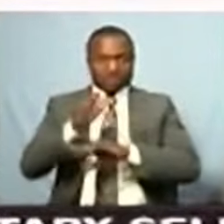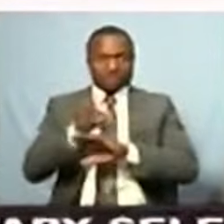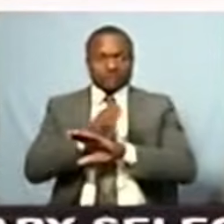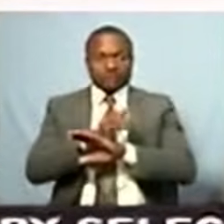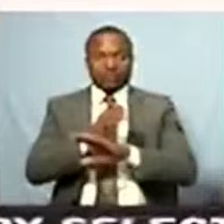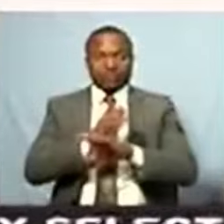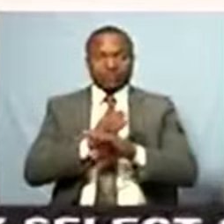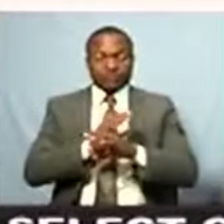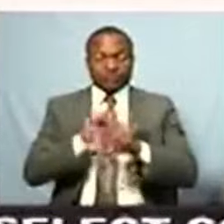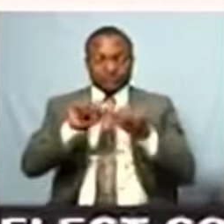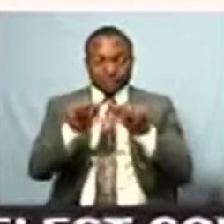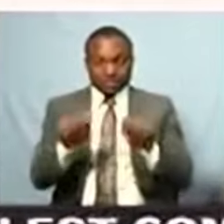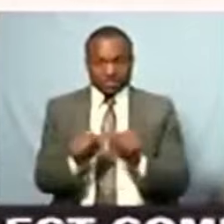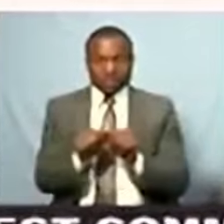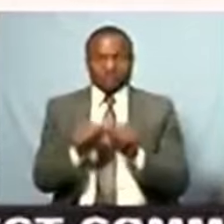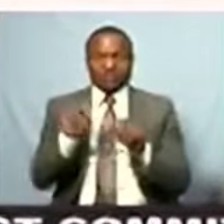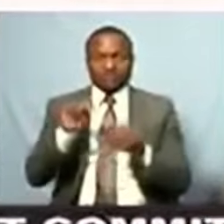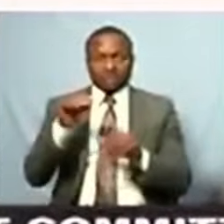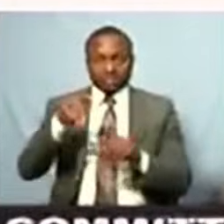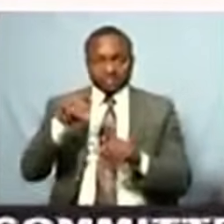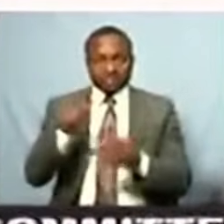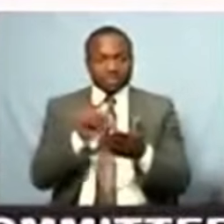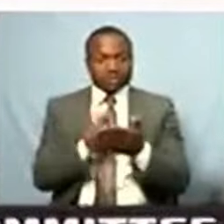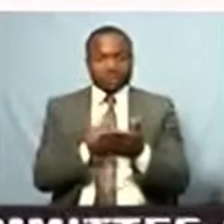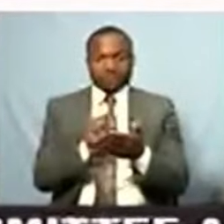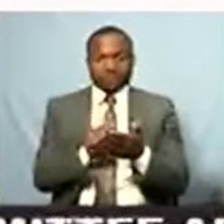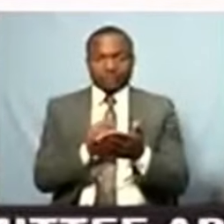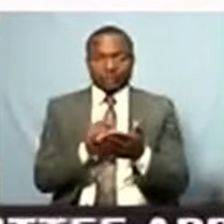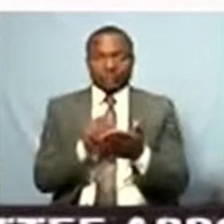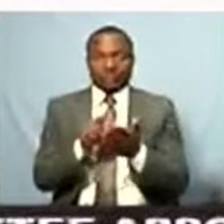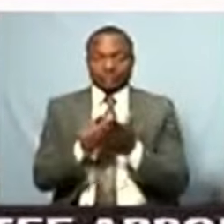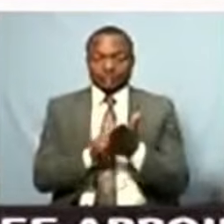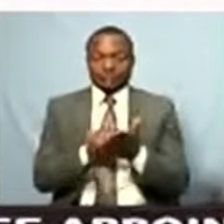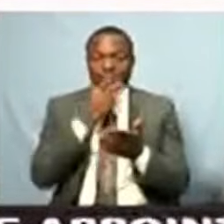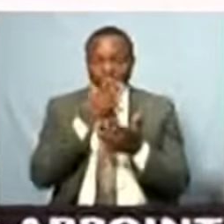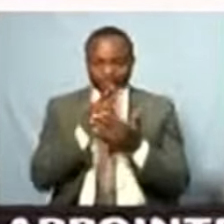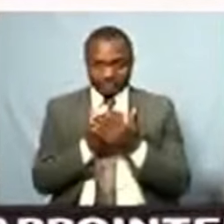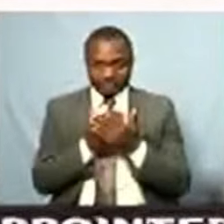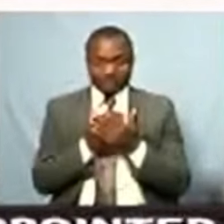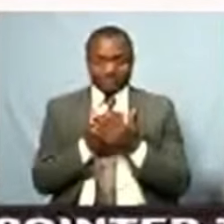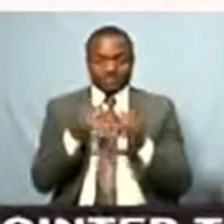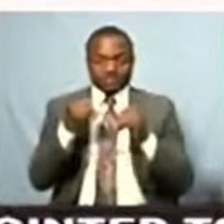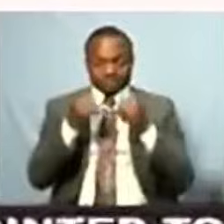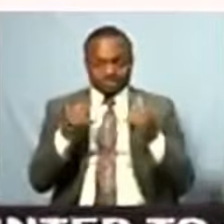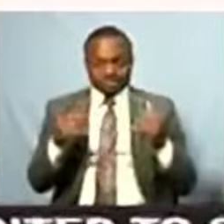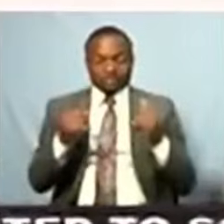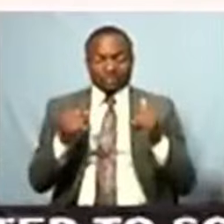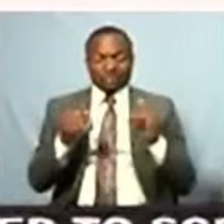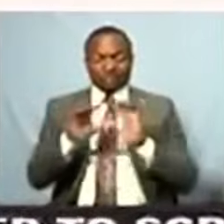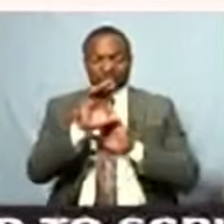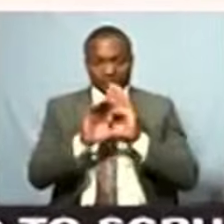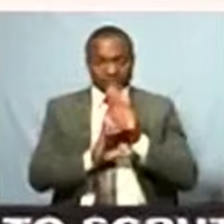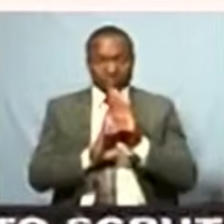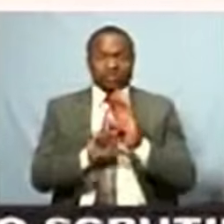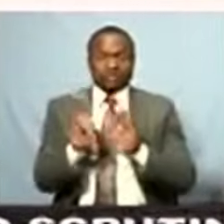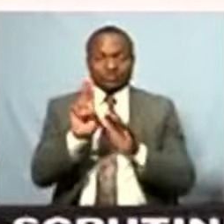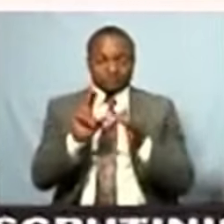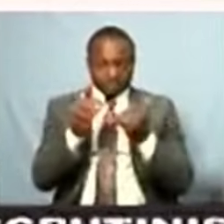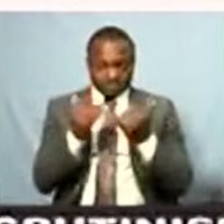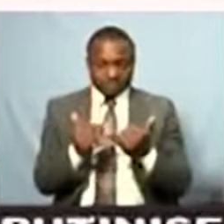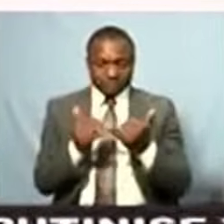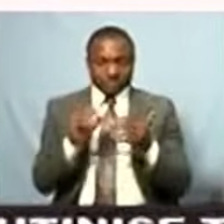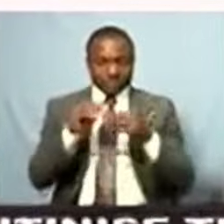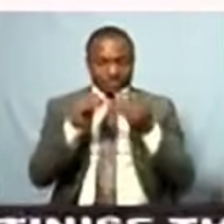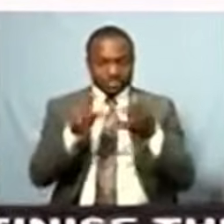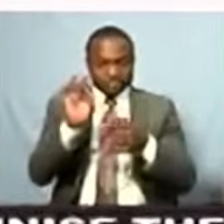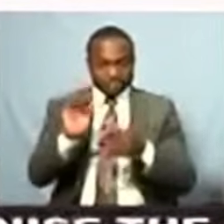election. Again, NIPA's position is that this provision is justified in that it is in line with the current constitution, which provides for the